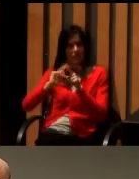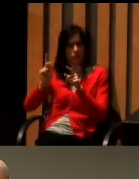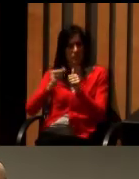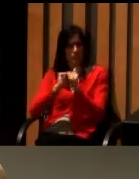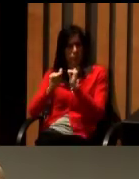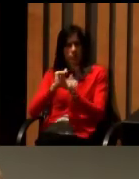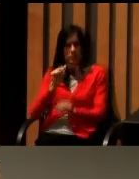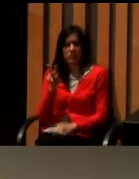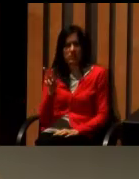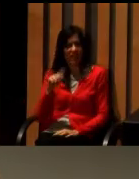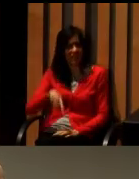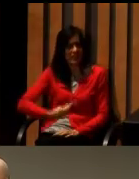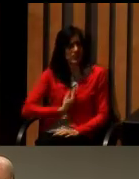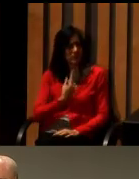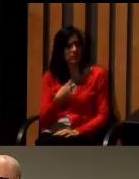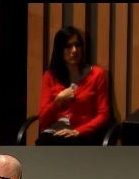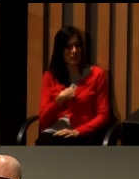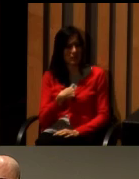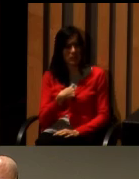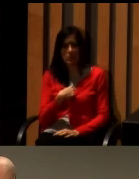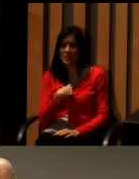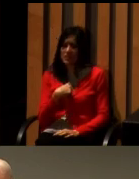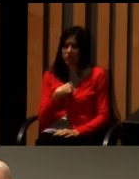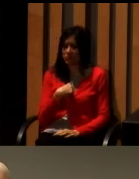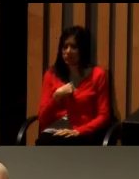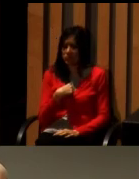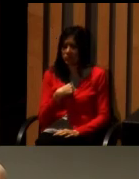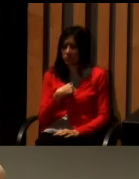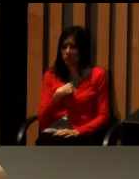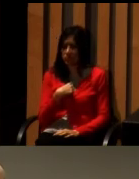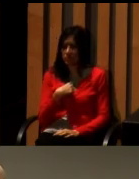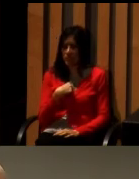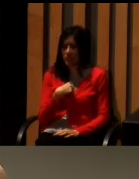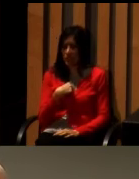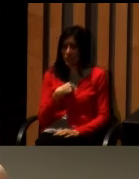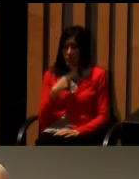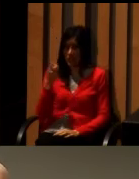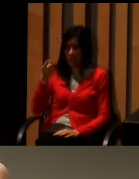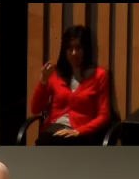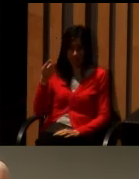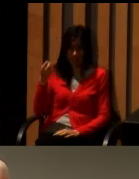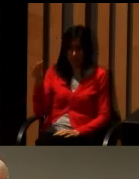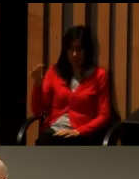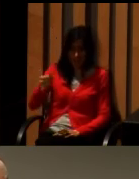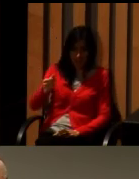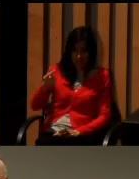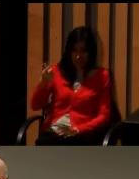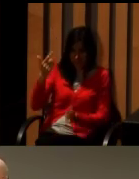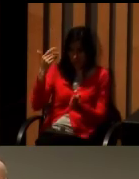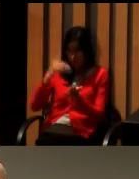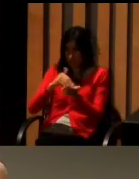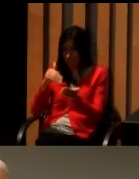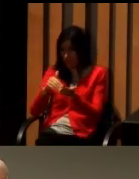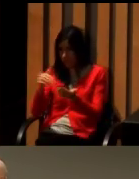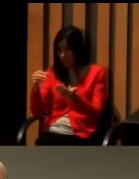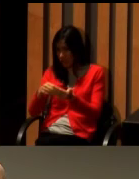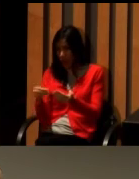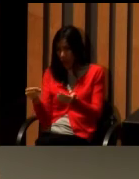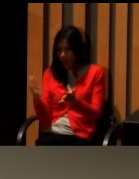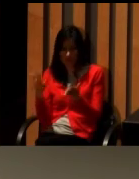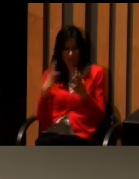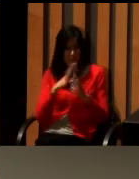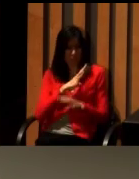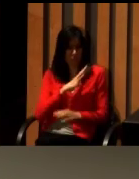Because the reality is that I don't care whether somebody is paid a few million dollars, but the idea of being